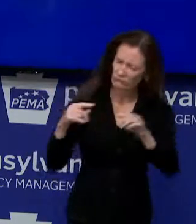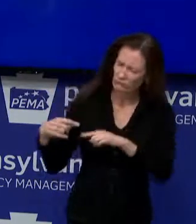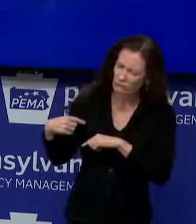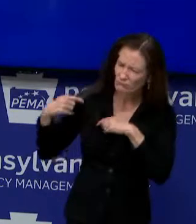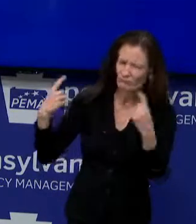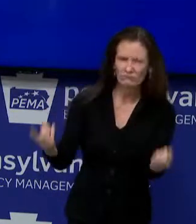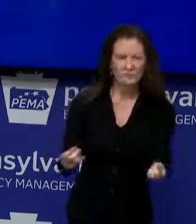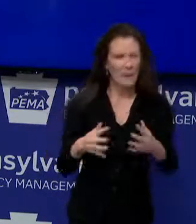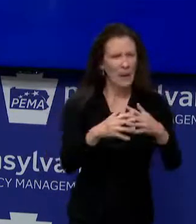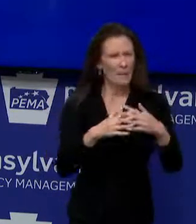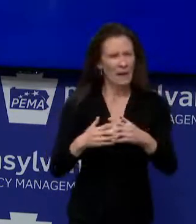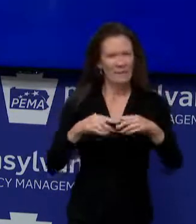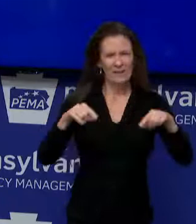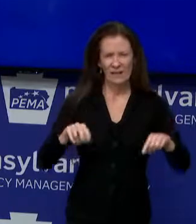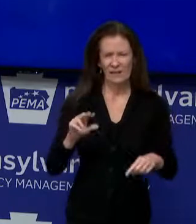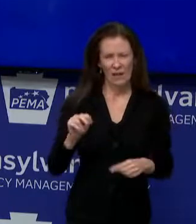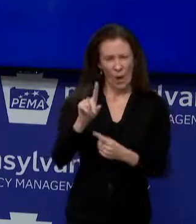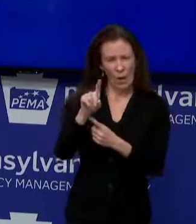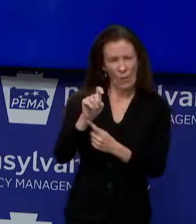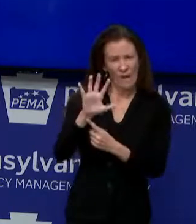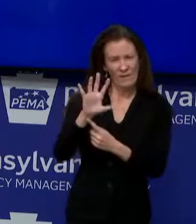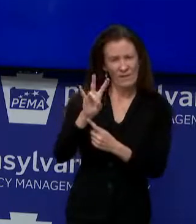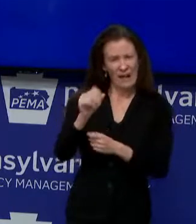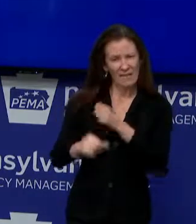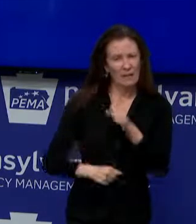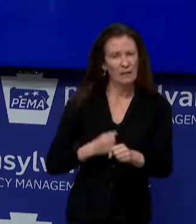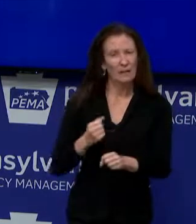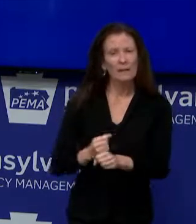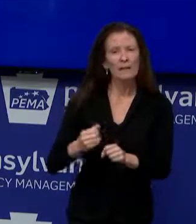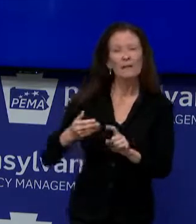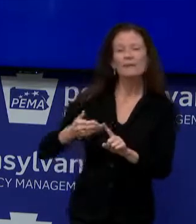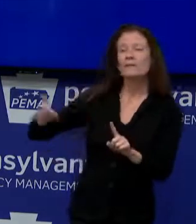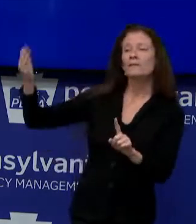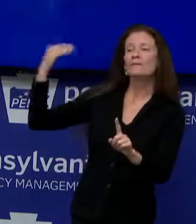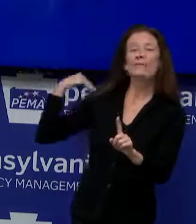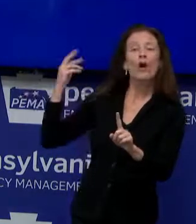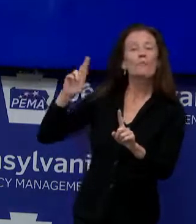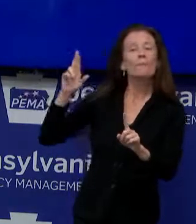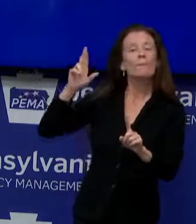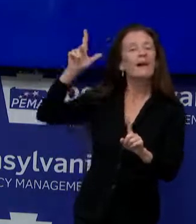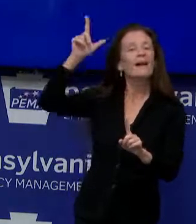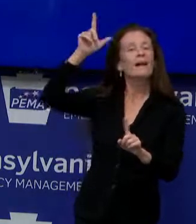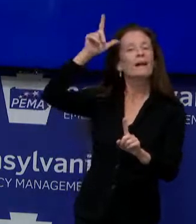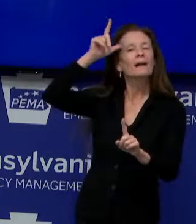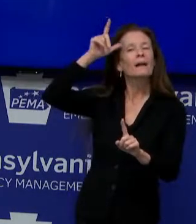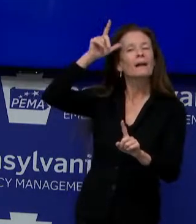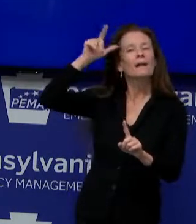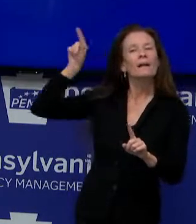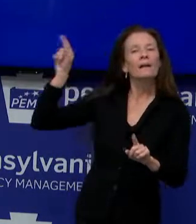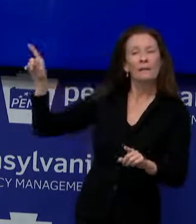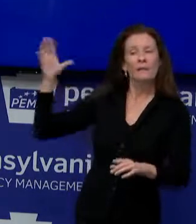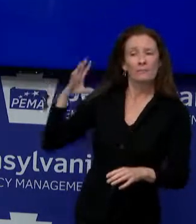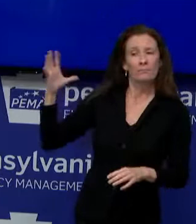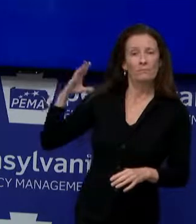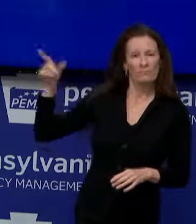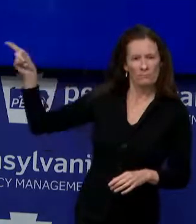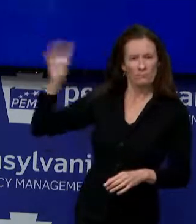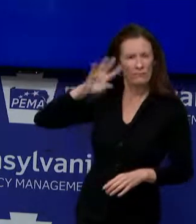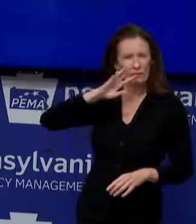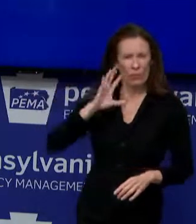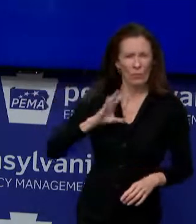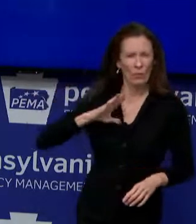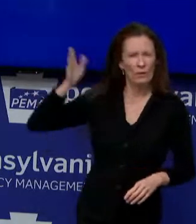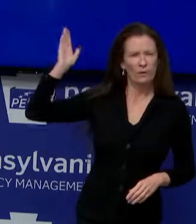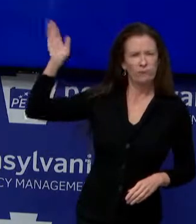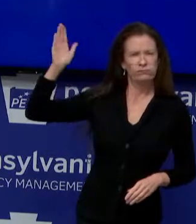Abraham Lincoln, a Republican, made a speech that said it much better than I can. In a little Pennsylvania town, Gettysburg, just a